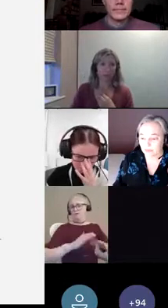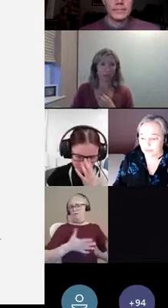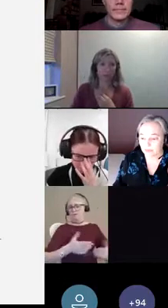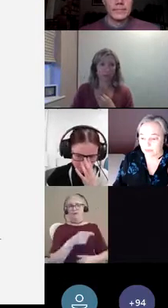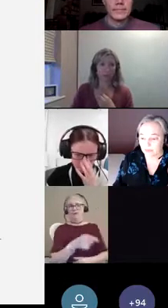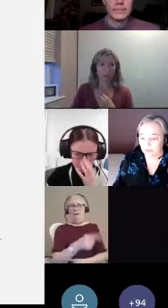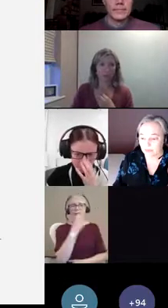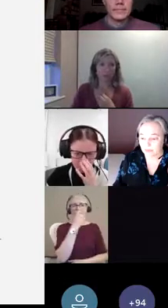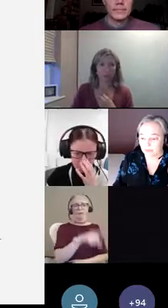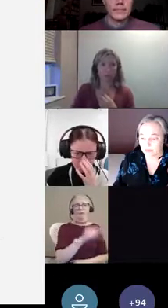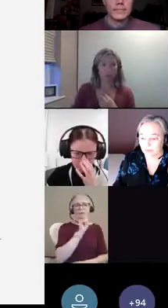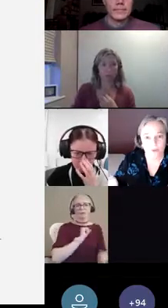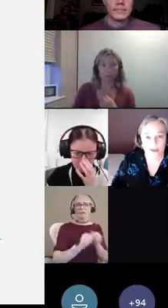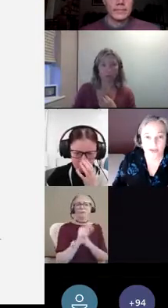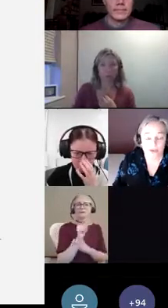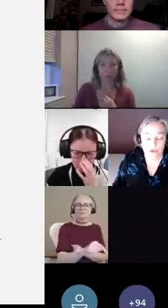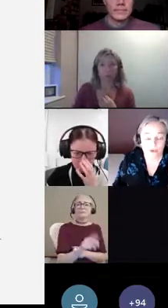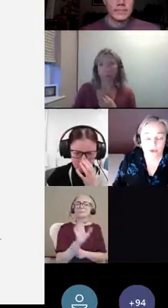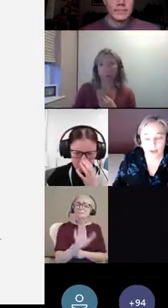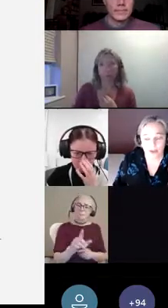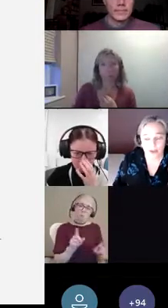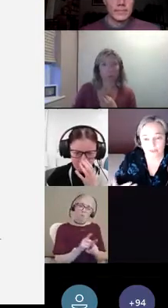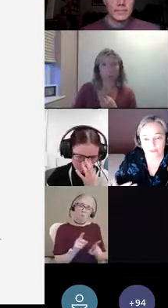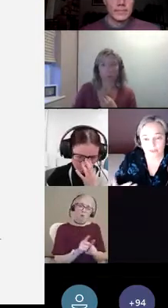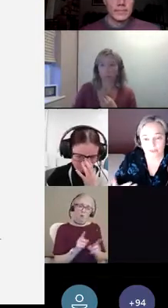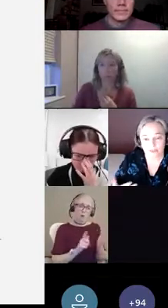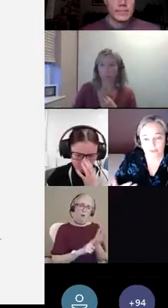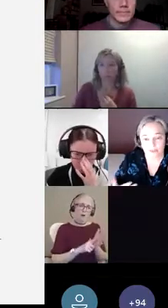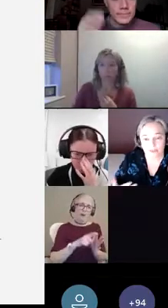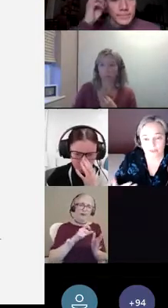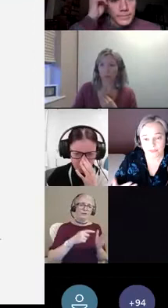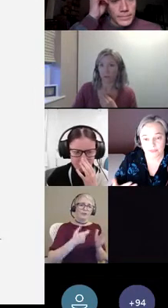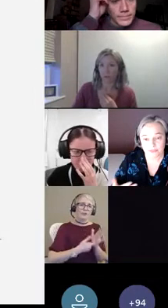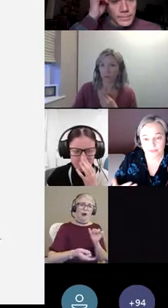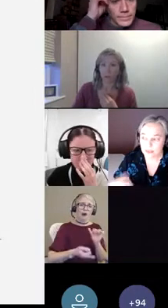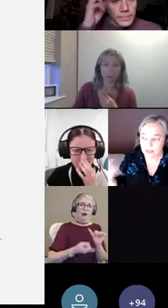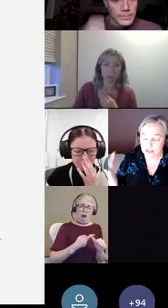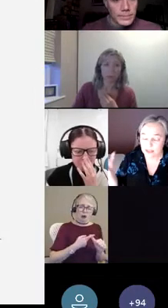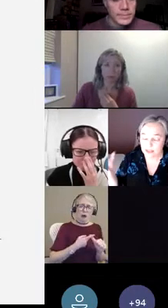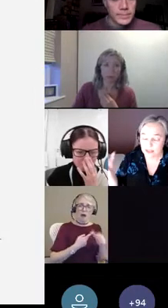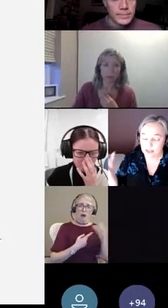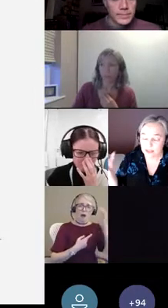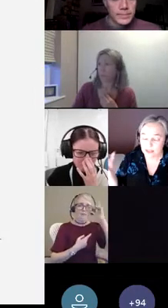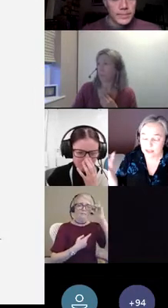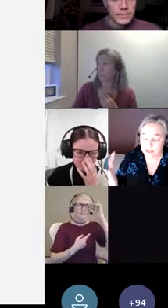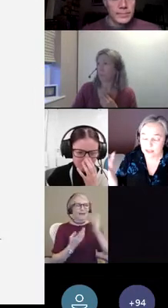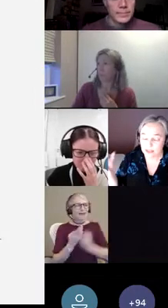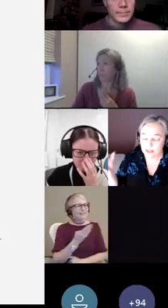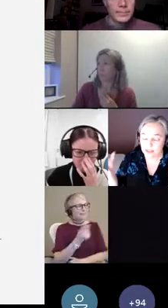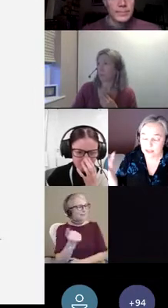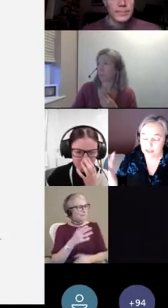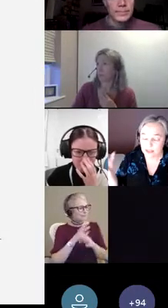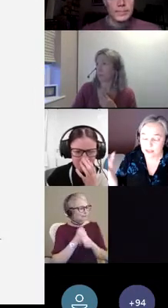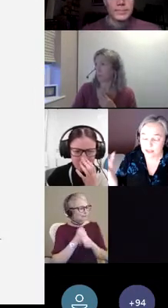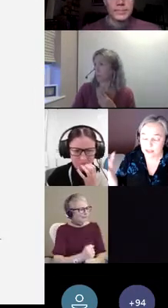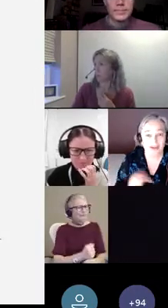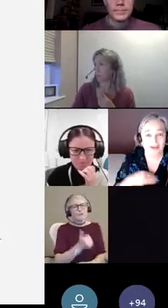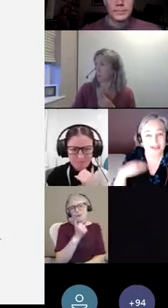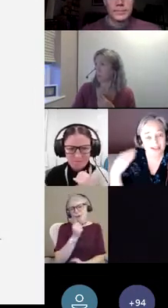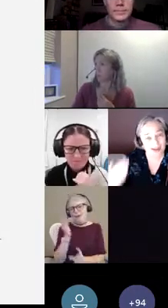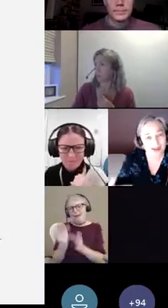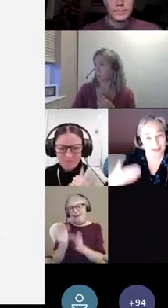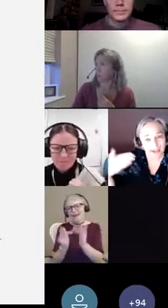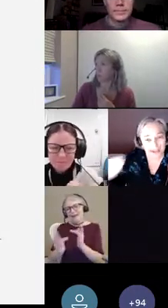choose. And then finally, something from Lectora, frustration in some tools is that the characters, those of you who are familiar with